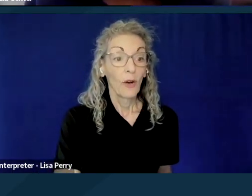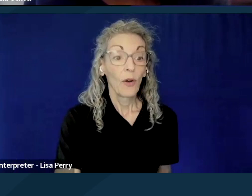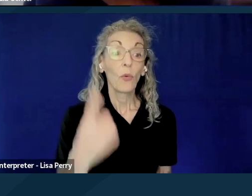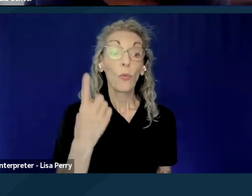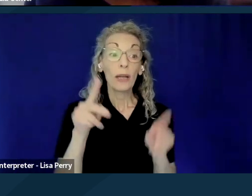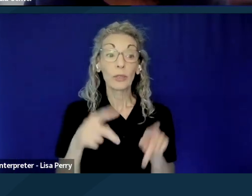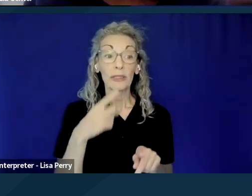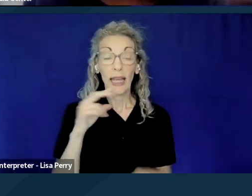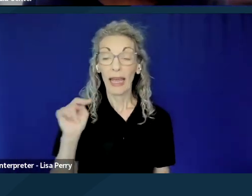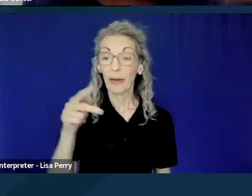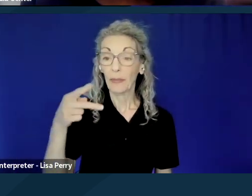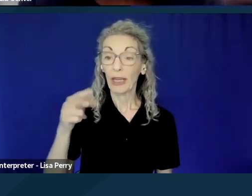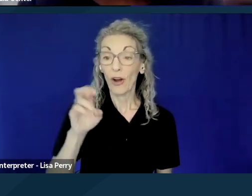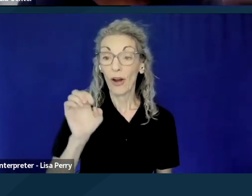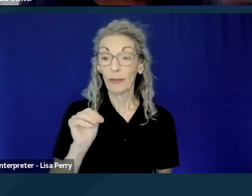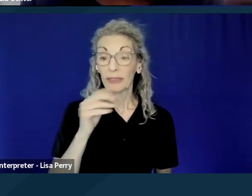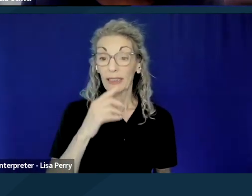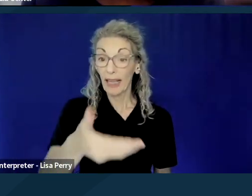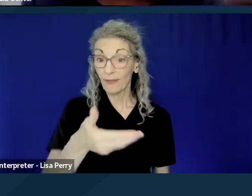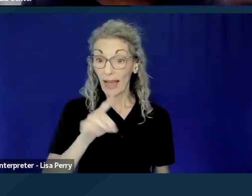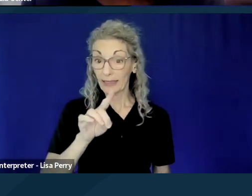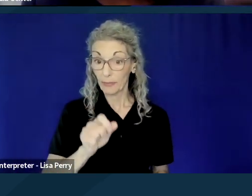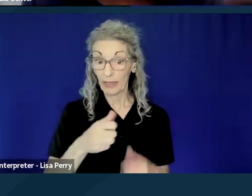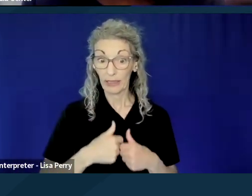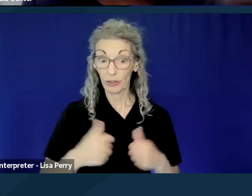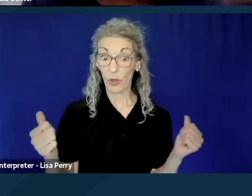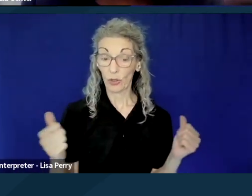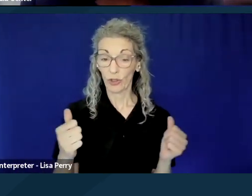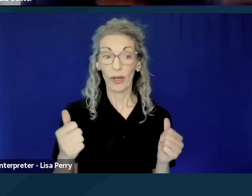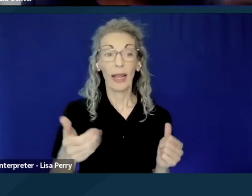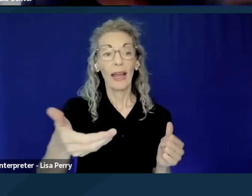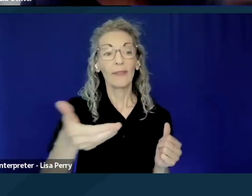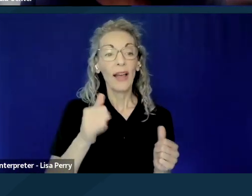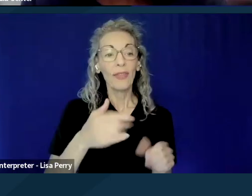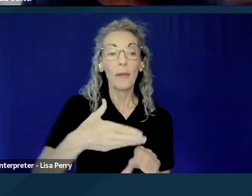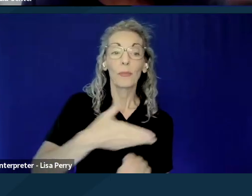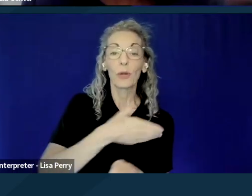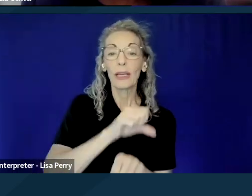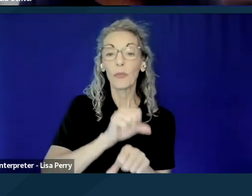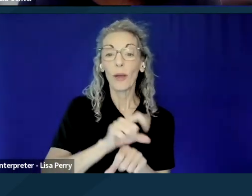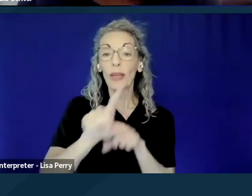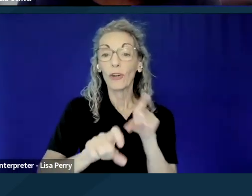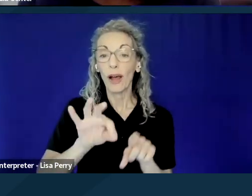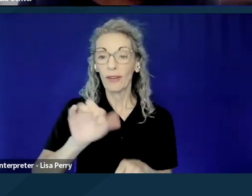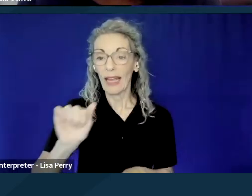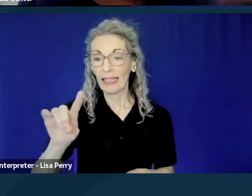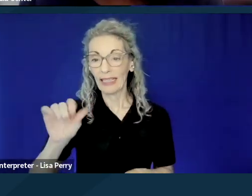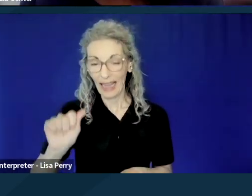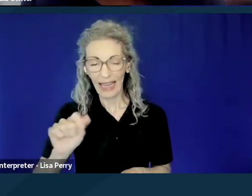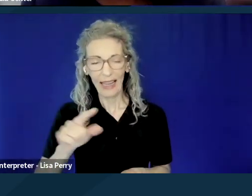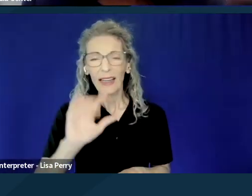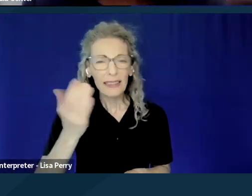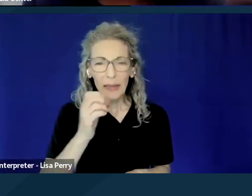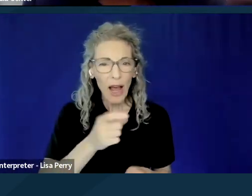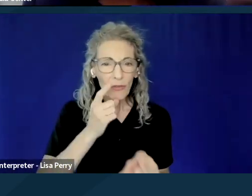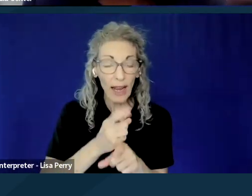says inviting disability disclosure violates the pre-employment inquiry of the ADA. This doesn't seem right. Have there been any